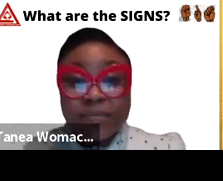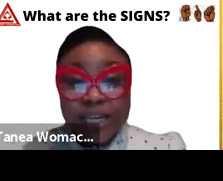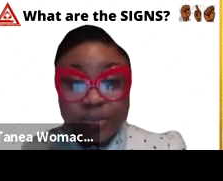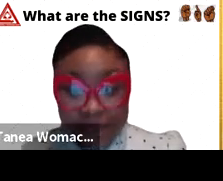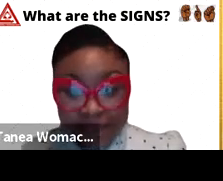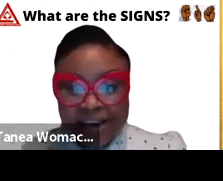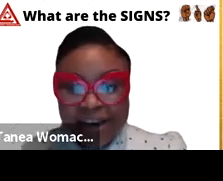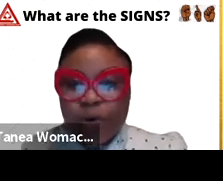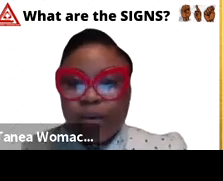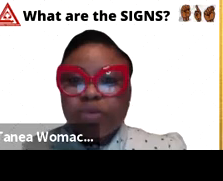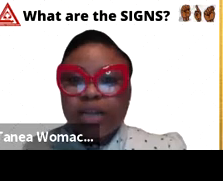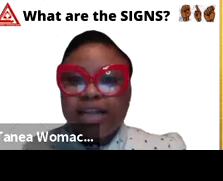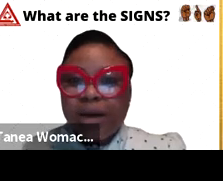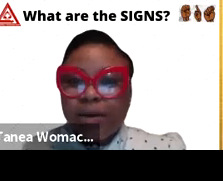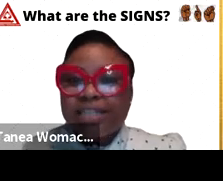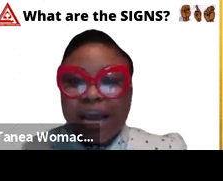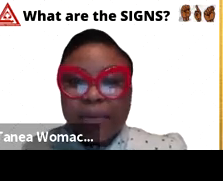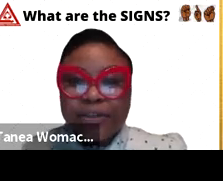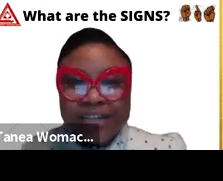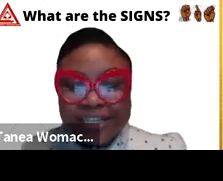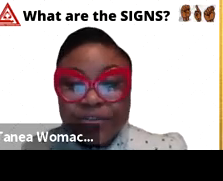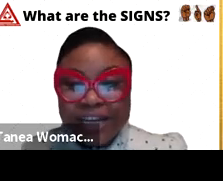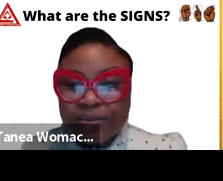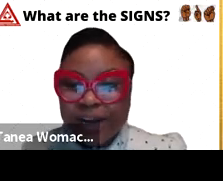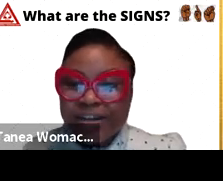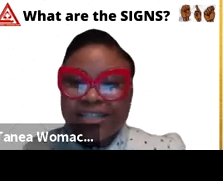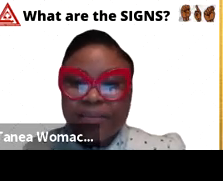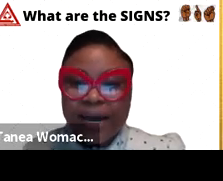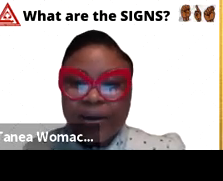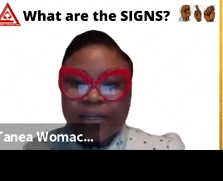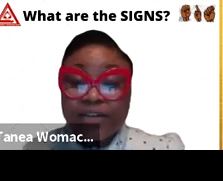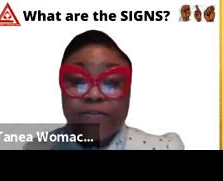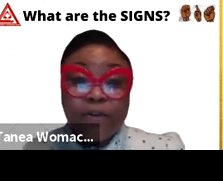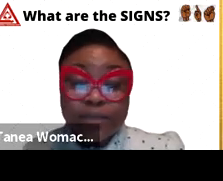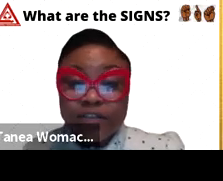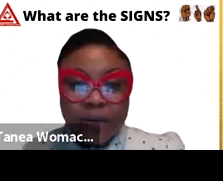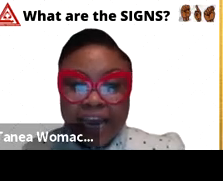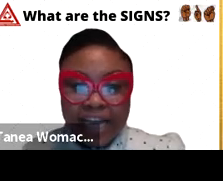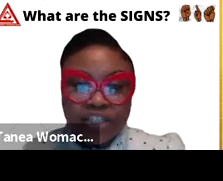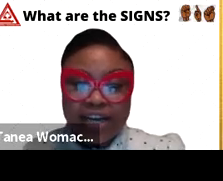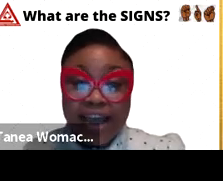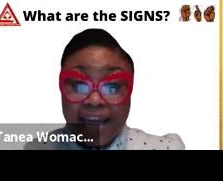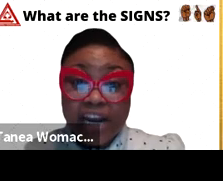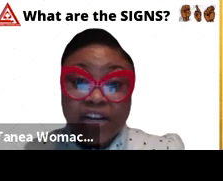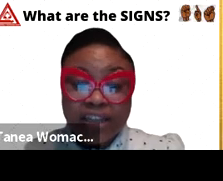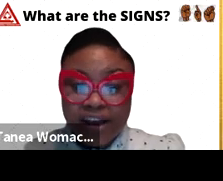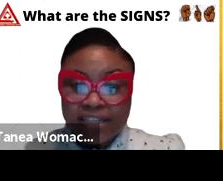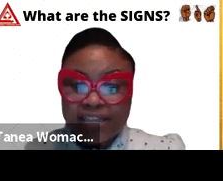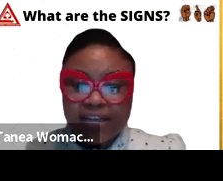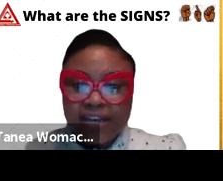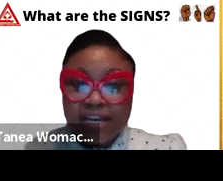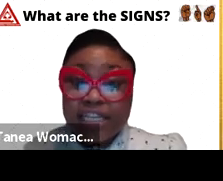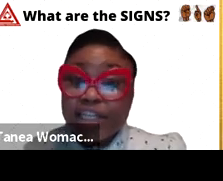and Speech Month, which will allow us the opportunity to raise awareness about different forms of communication and hearing